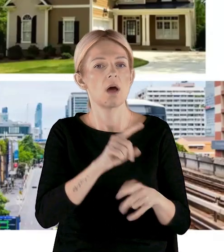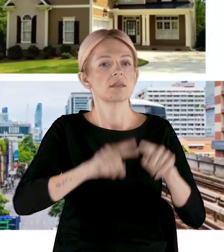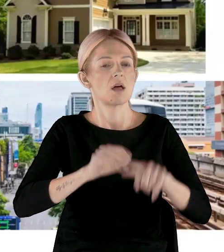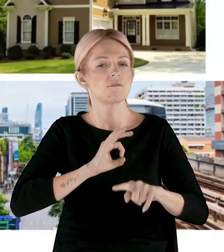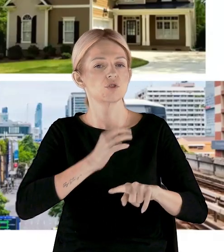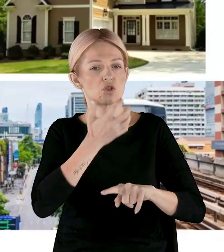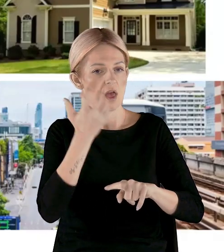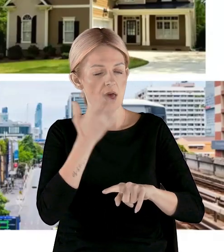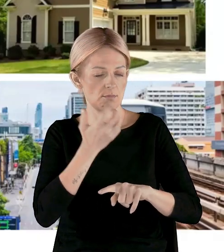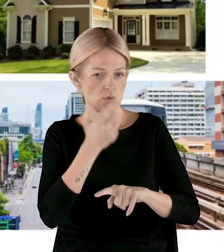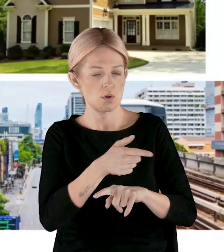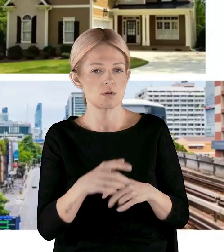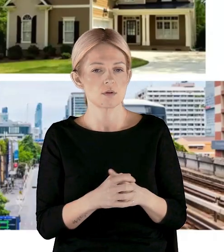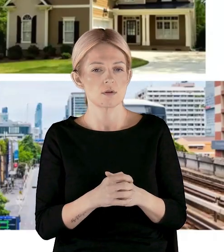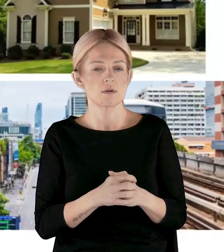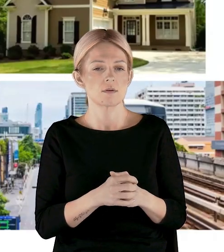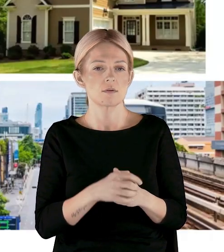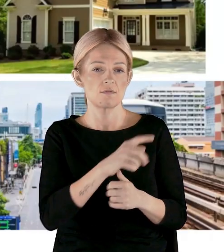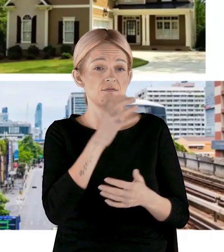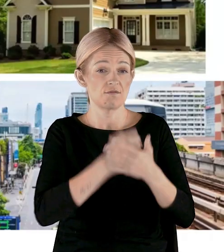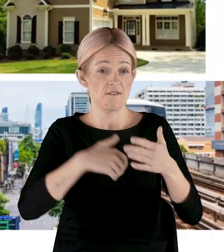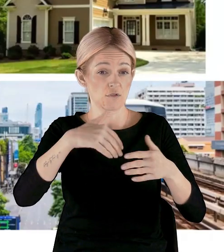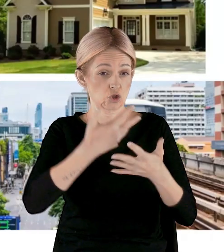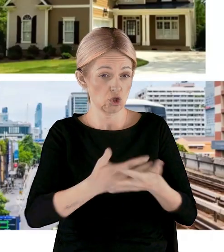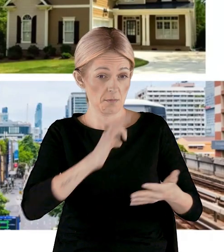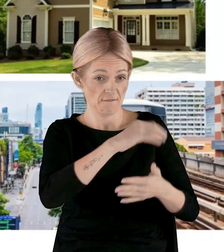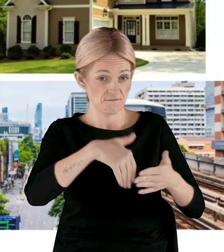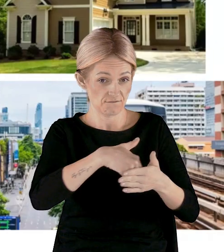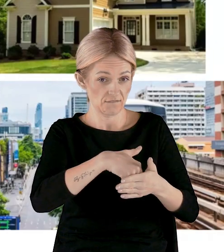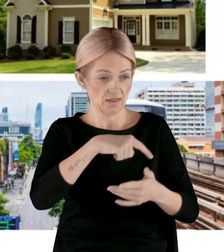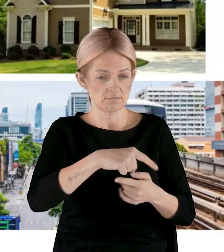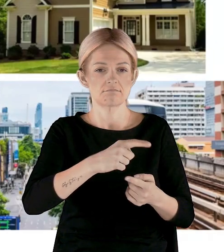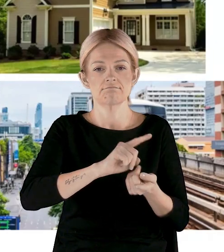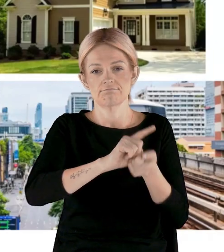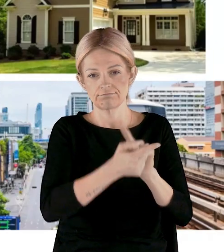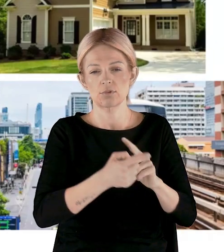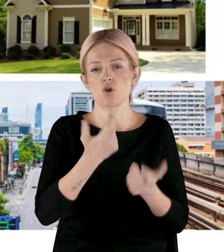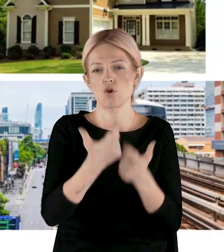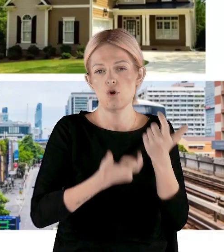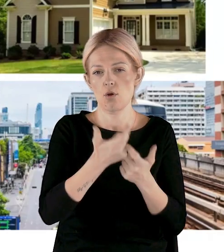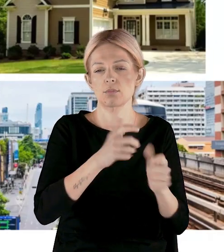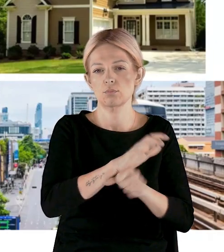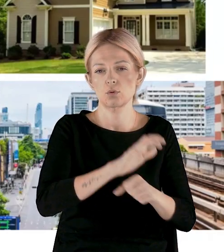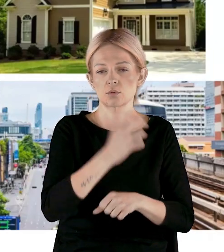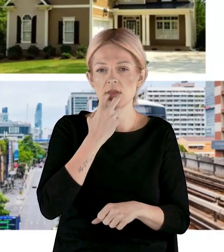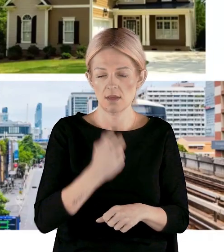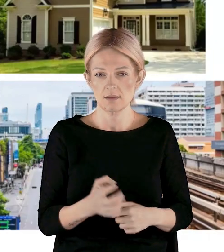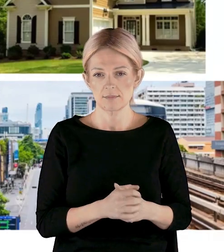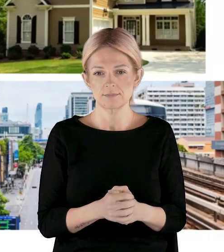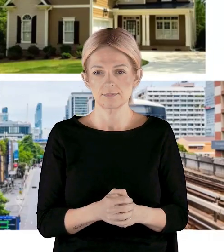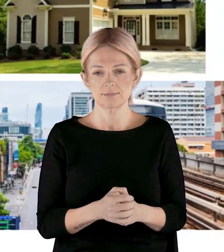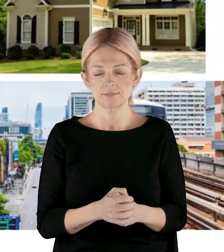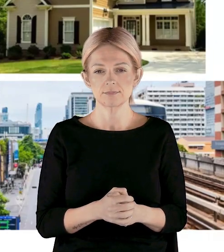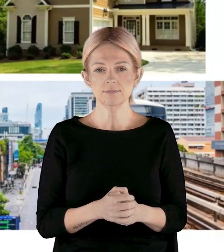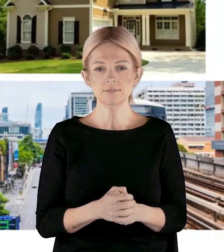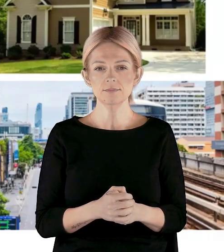example, for lighting, heating, and the devices that we have to connect to the electricity. And we can use